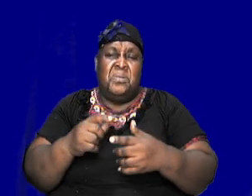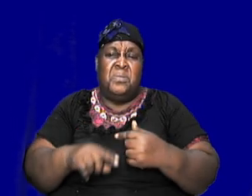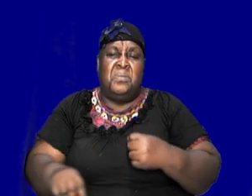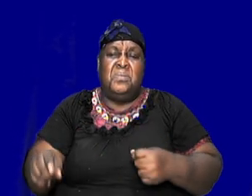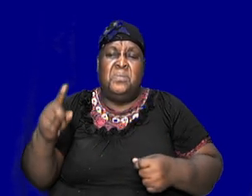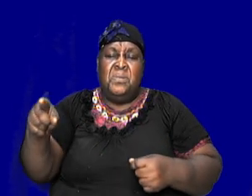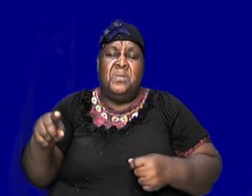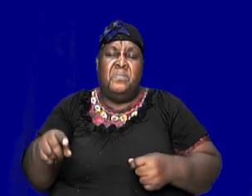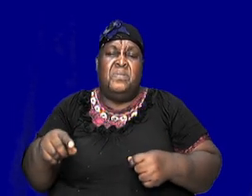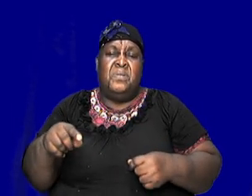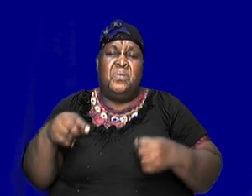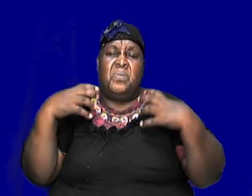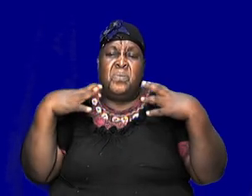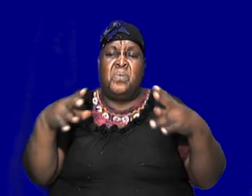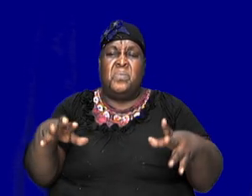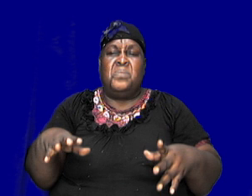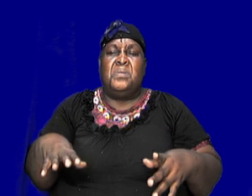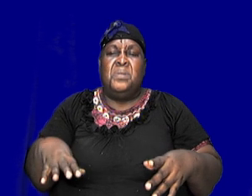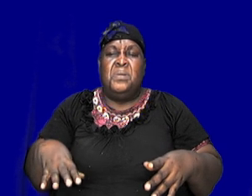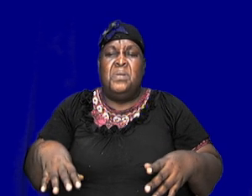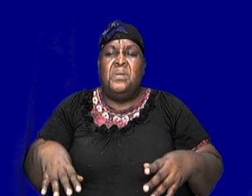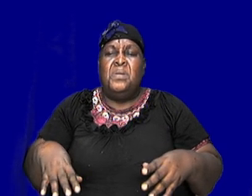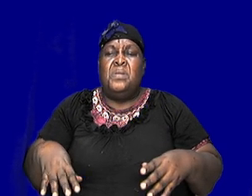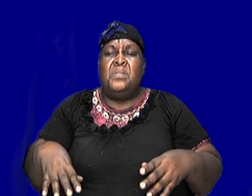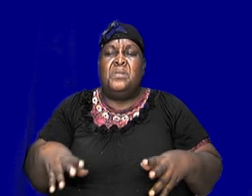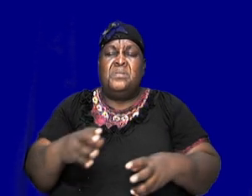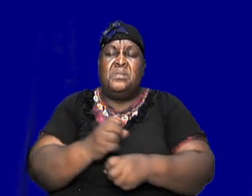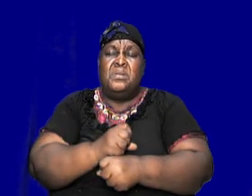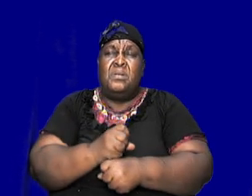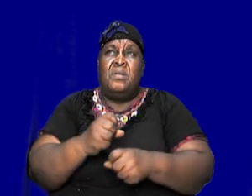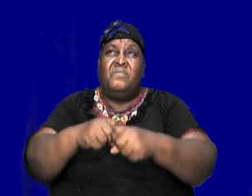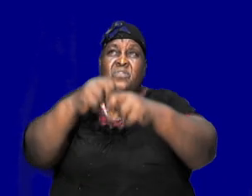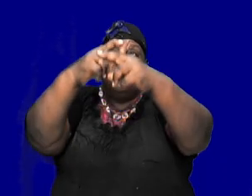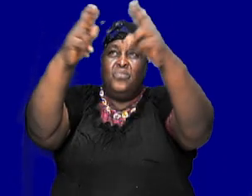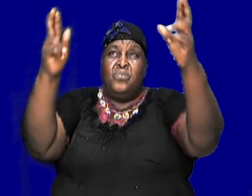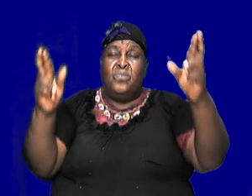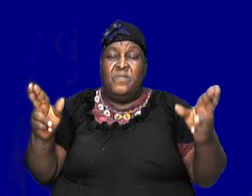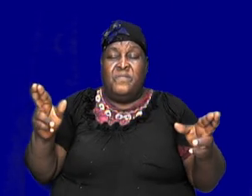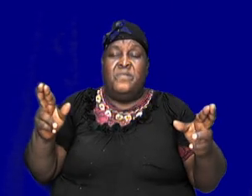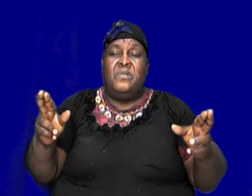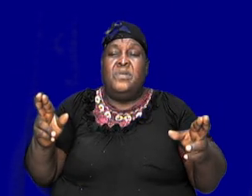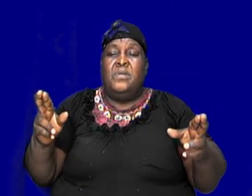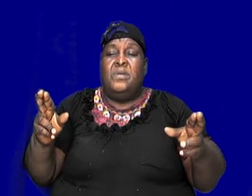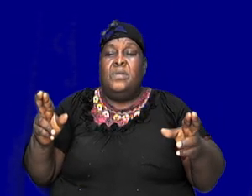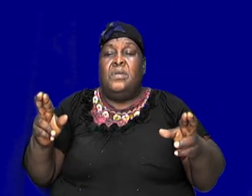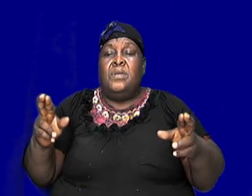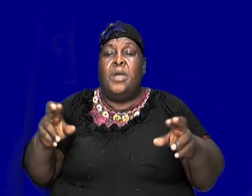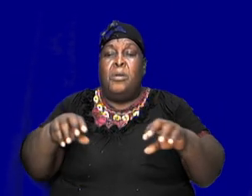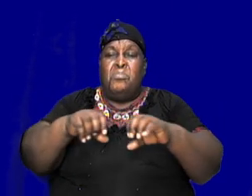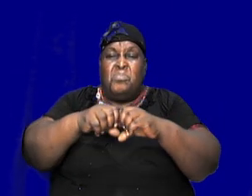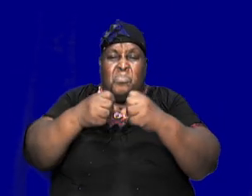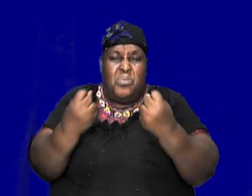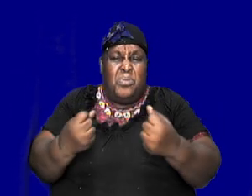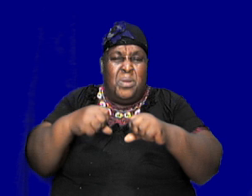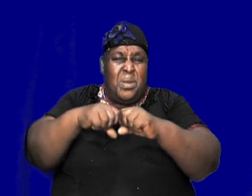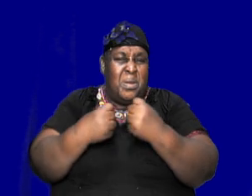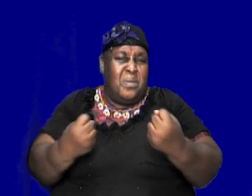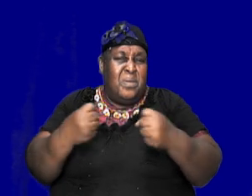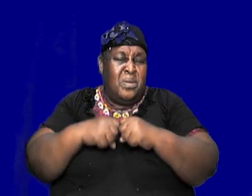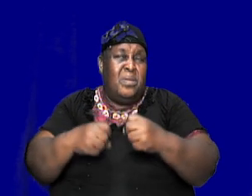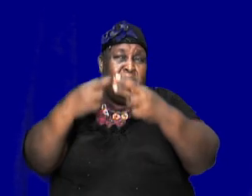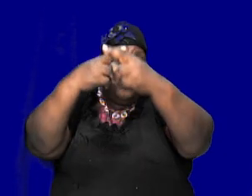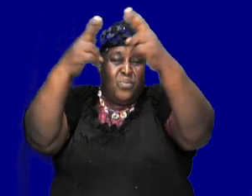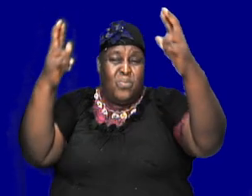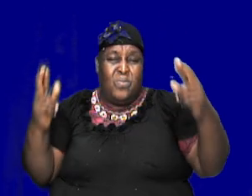press, they uncovered the roof where he was. And when they had broken it up, break up the roof,